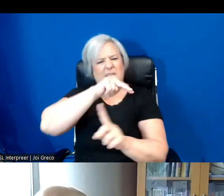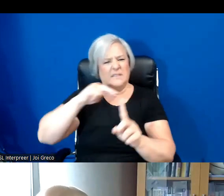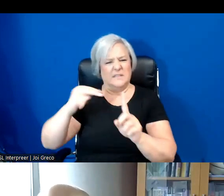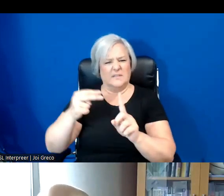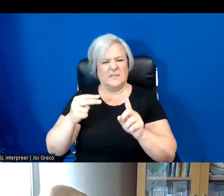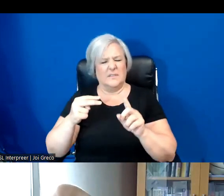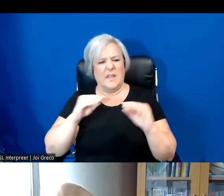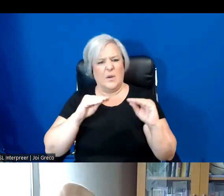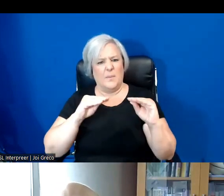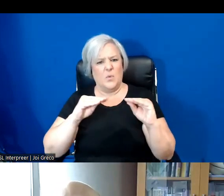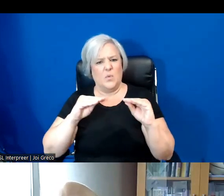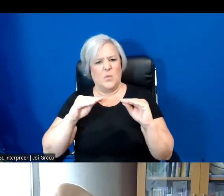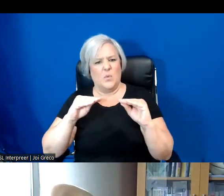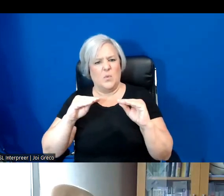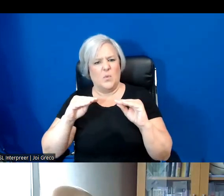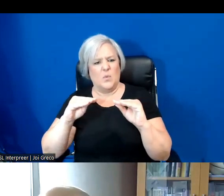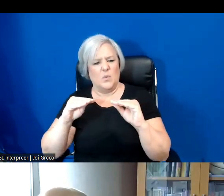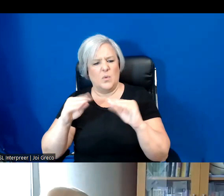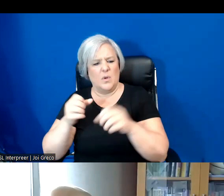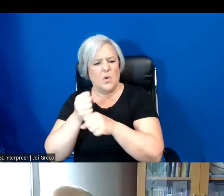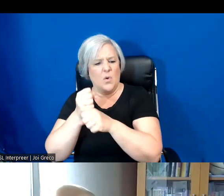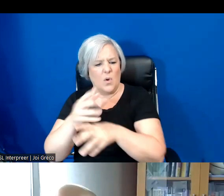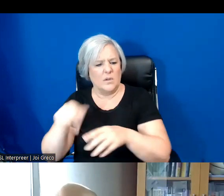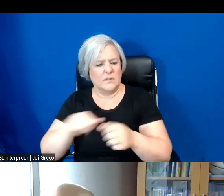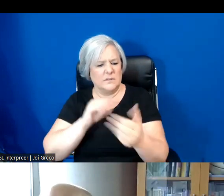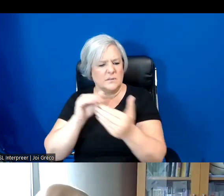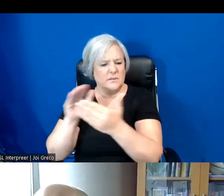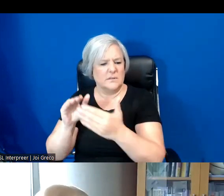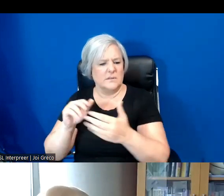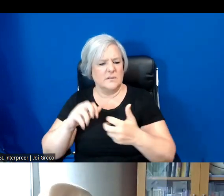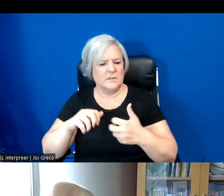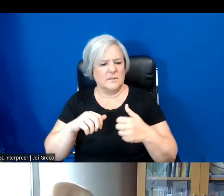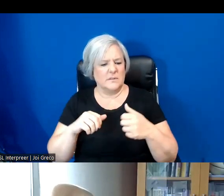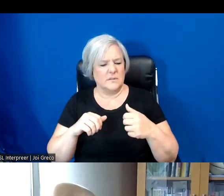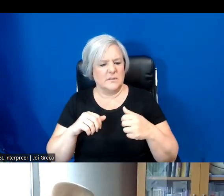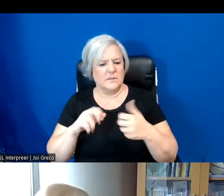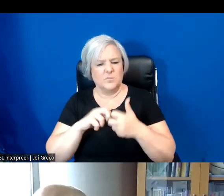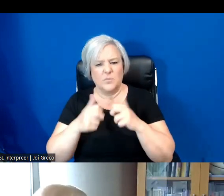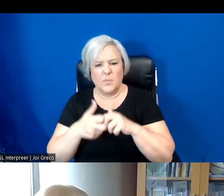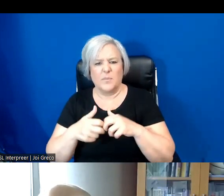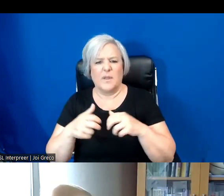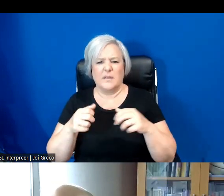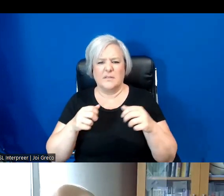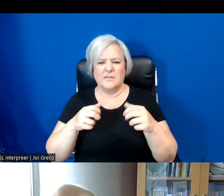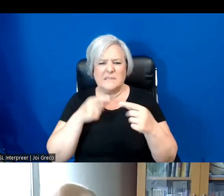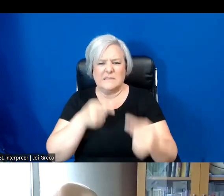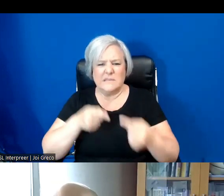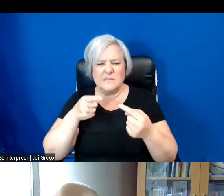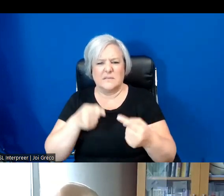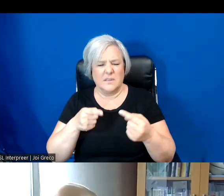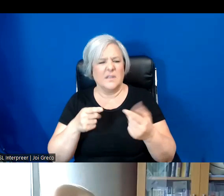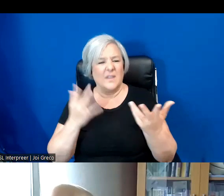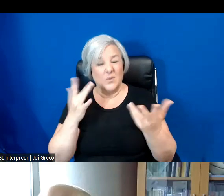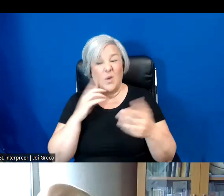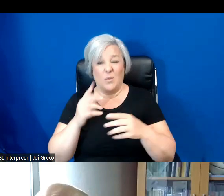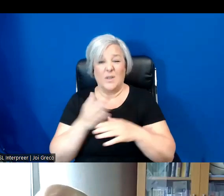moving into causing these challenges that we are trying to prevent or work on, which is why we get to the shared risk and protective